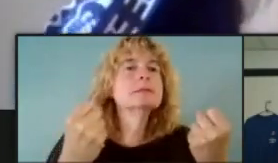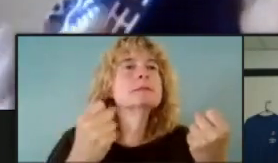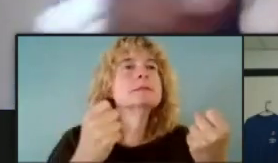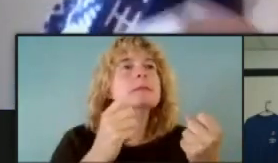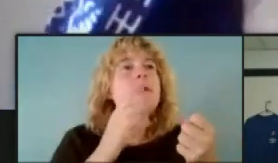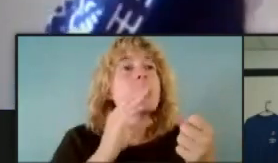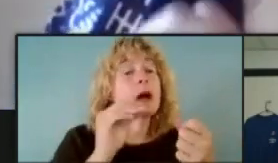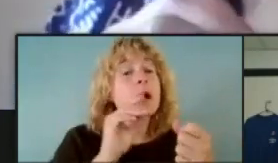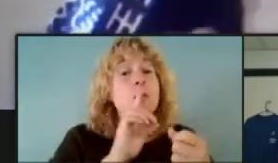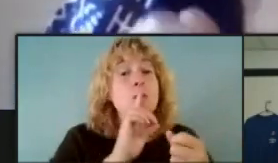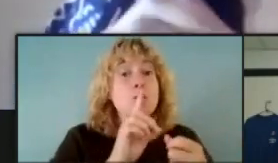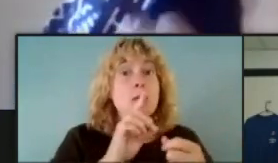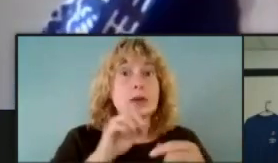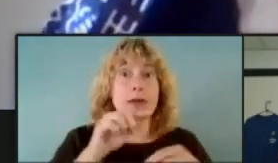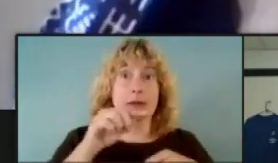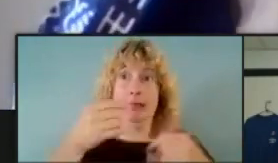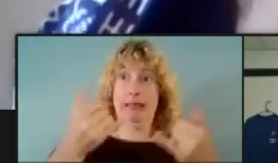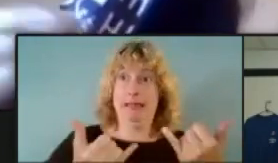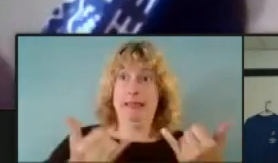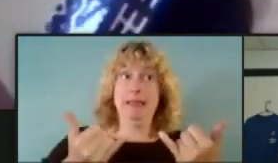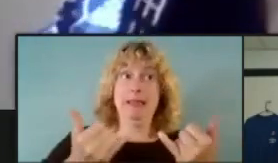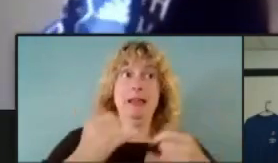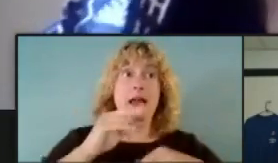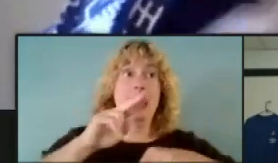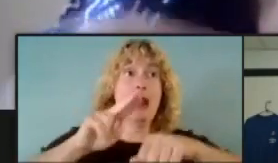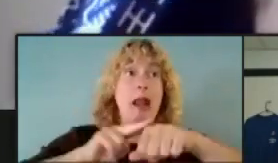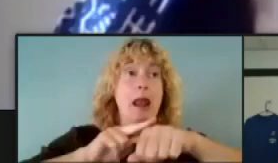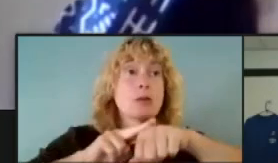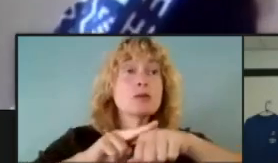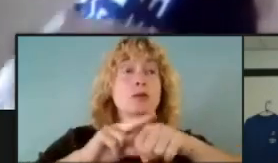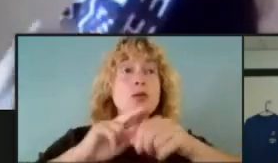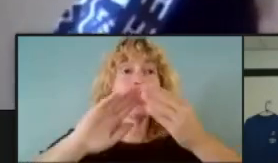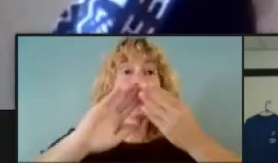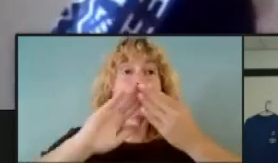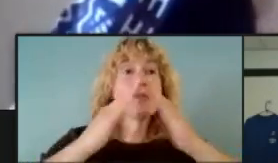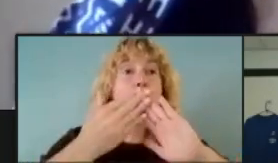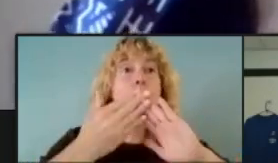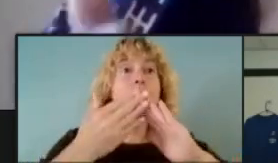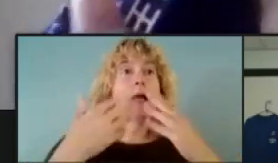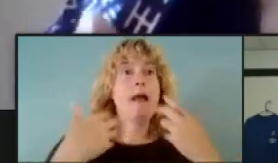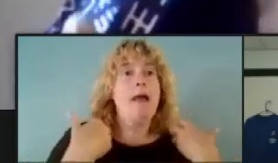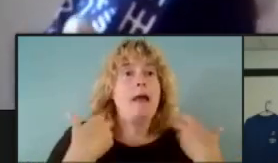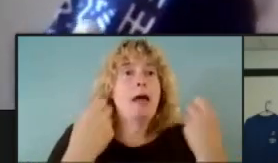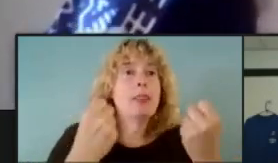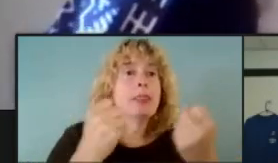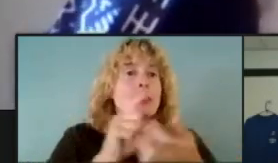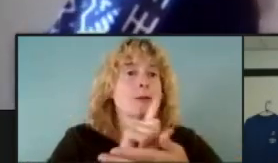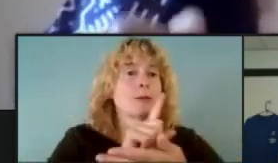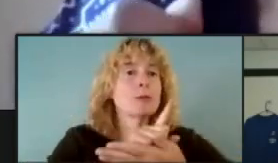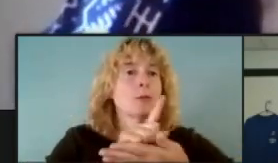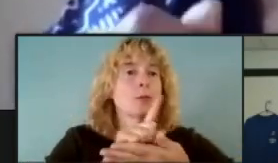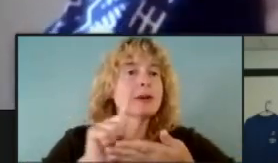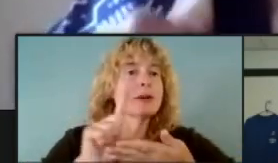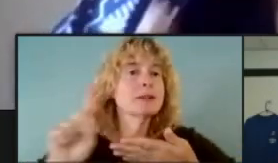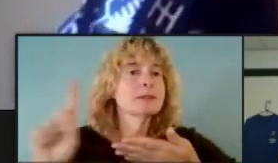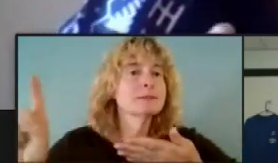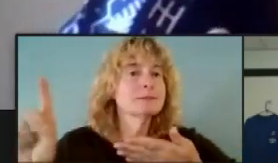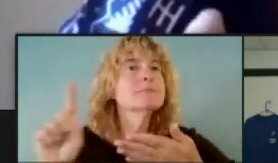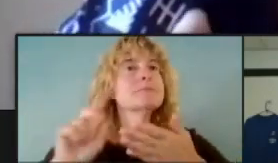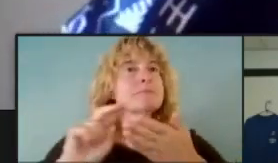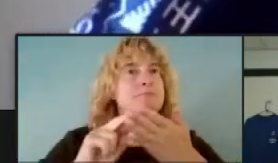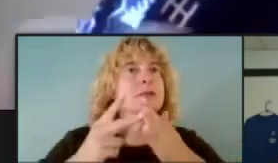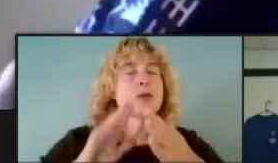National Community Health Week. And for many of us all across the nation, we know that if you have your